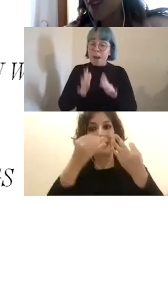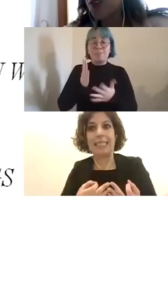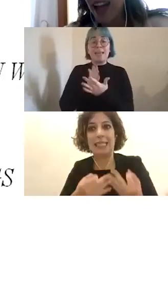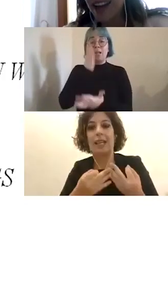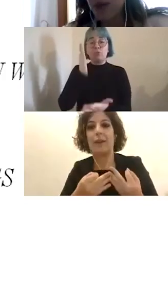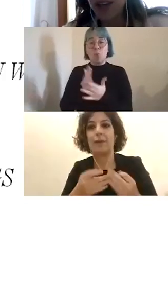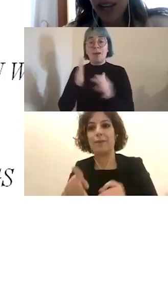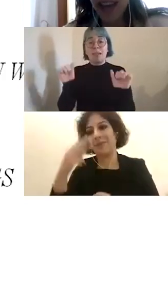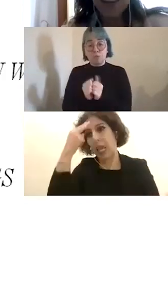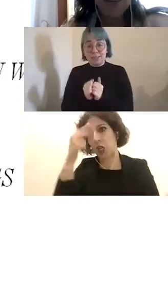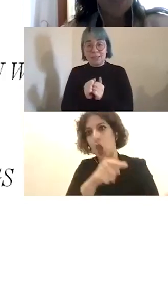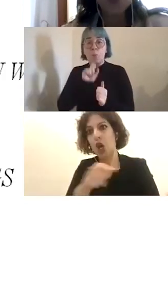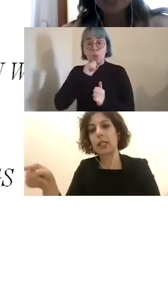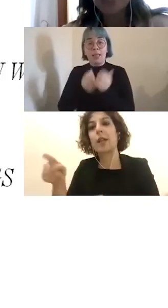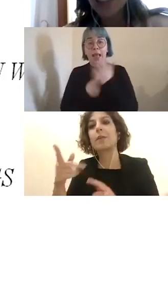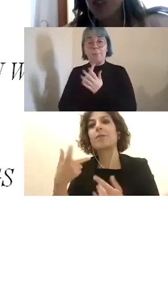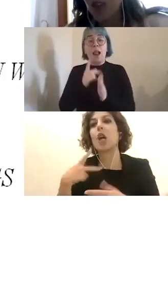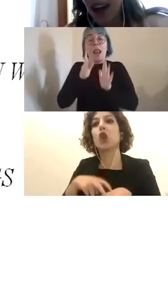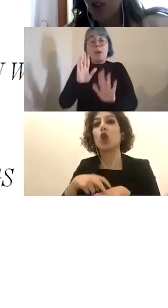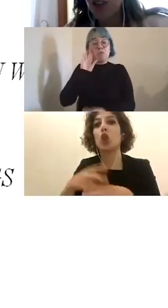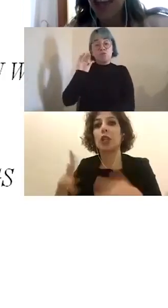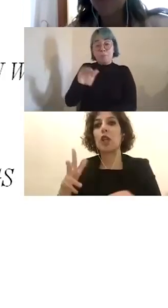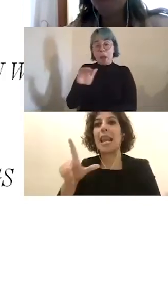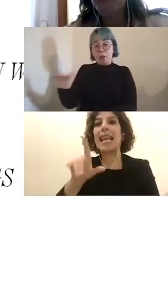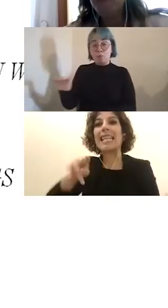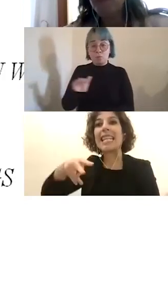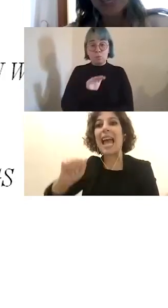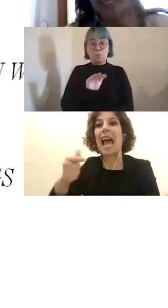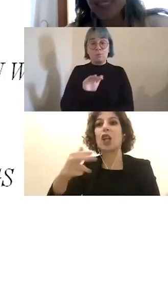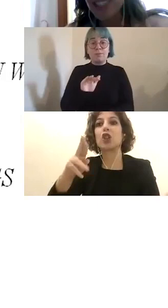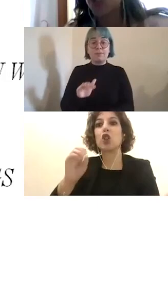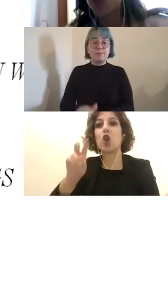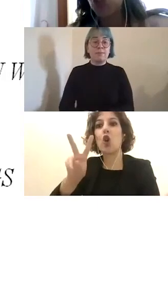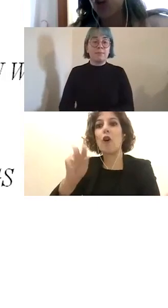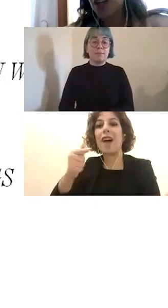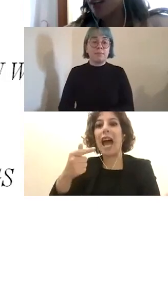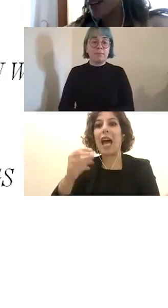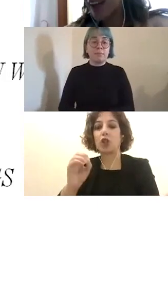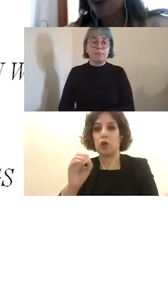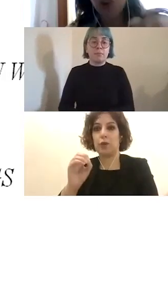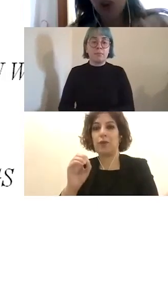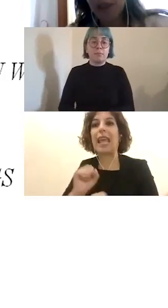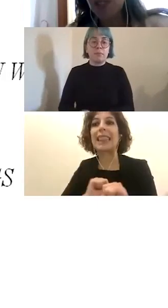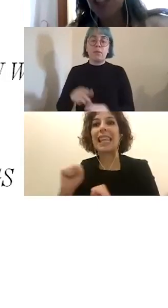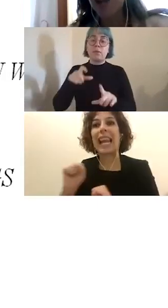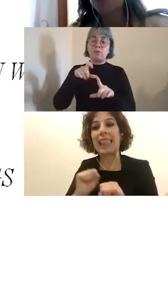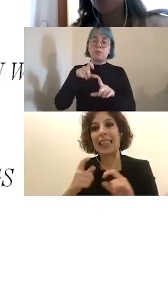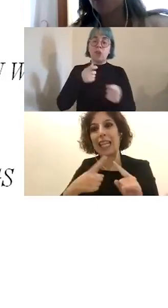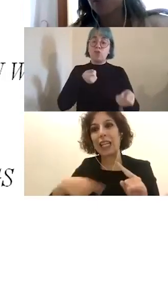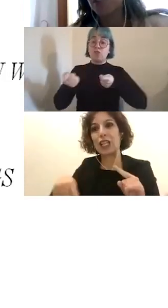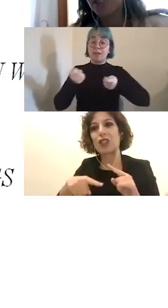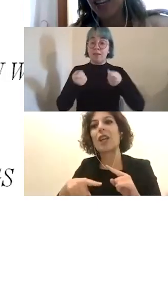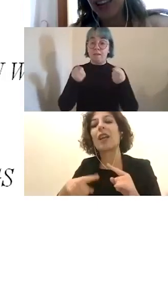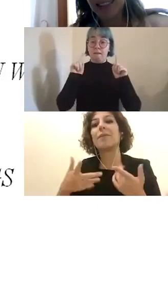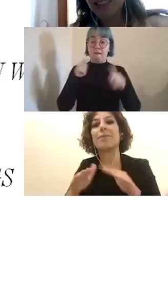guaranteed. Let me remind you what Lina Trovato, the director of